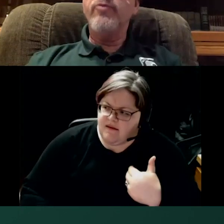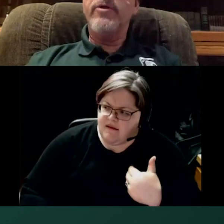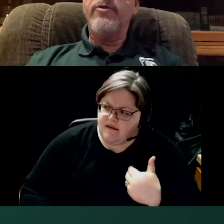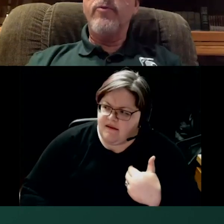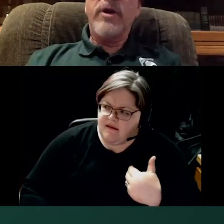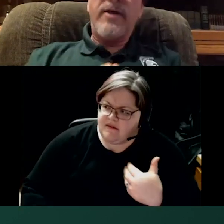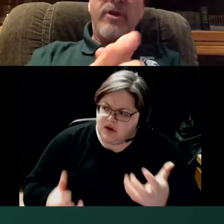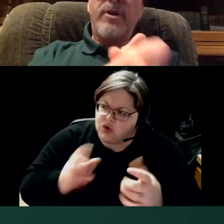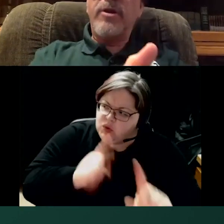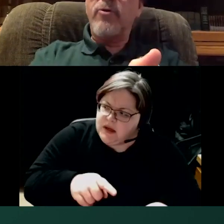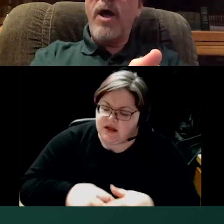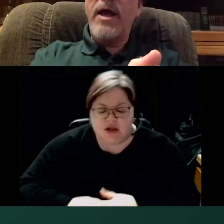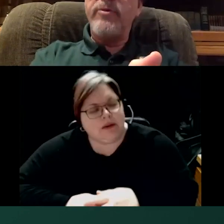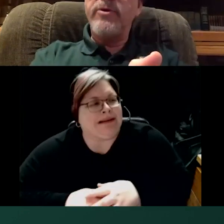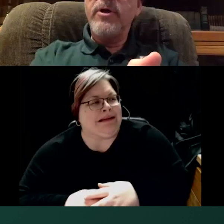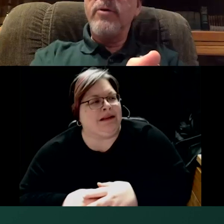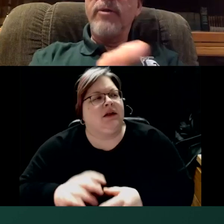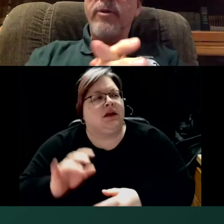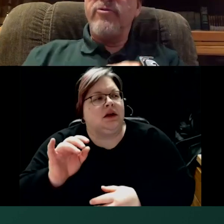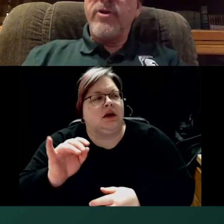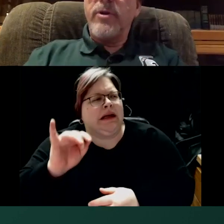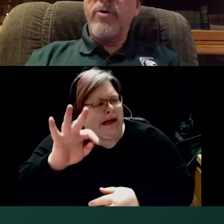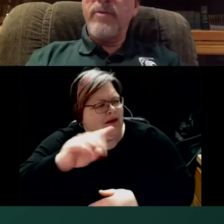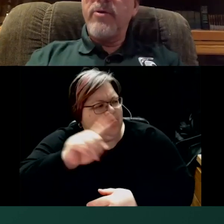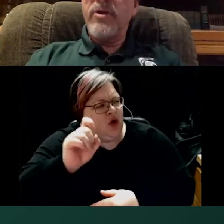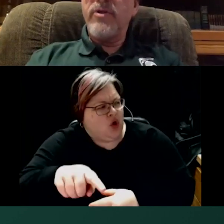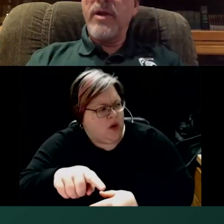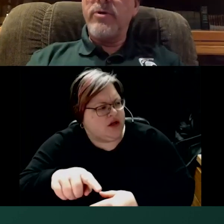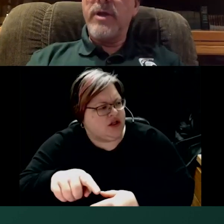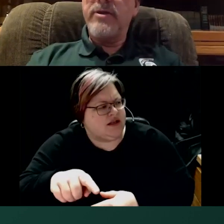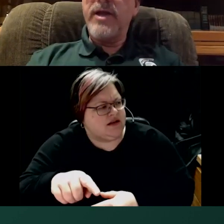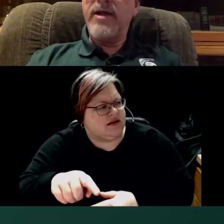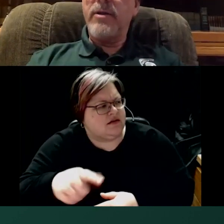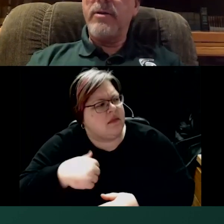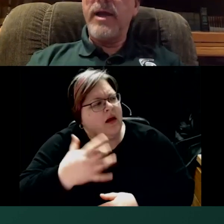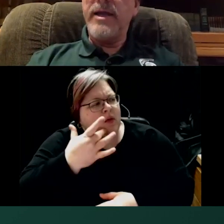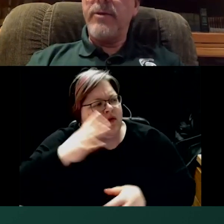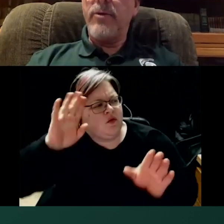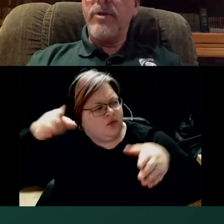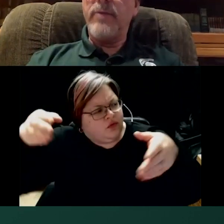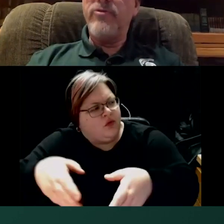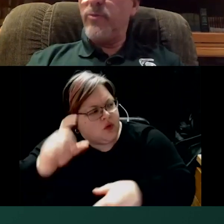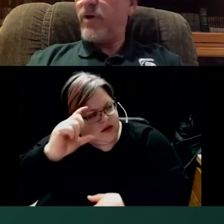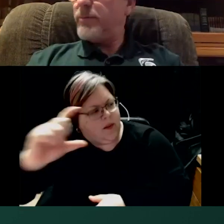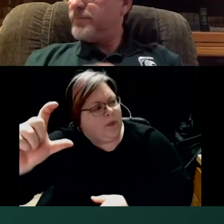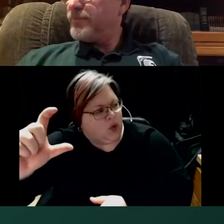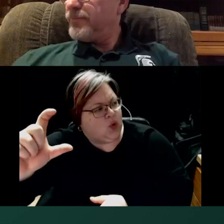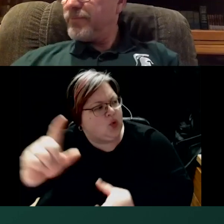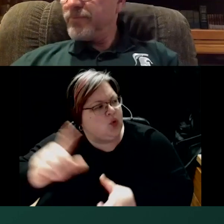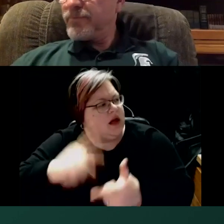do with what I just described rather than general astronomy questions, I would like to tackle any of those, and then we should move